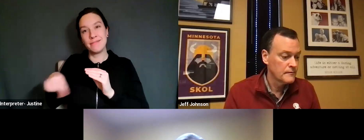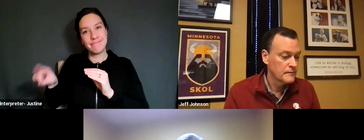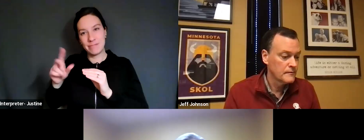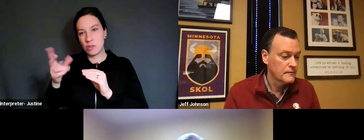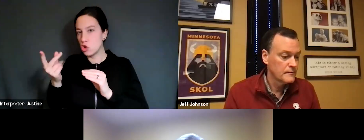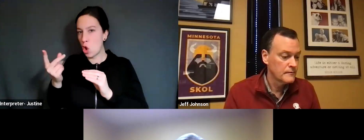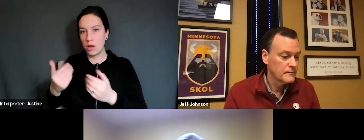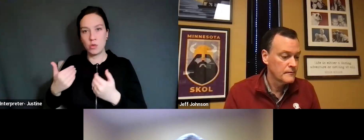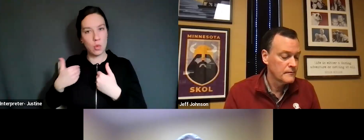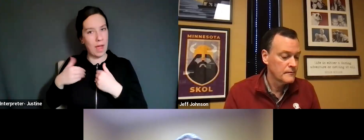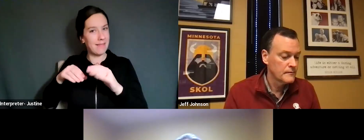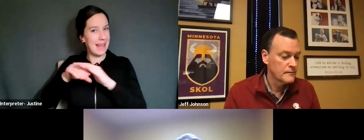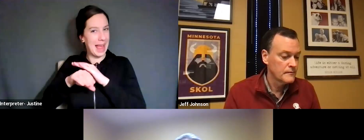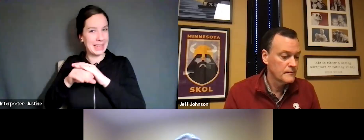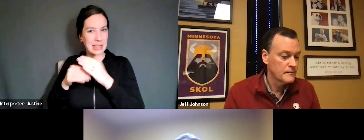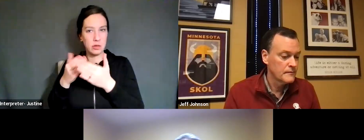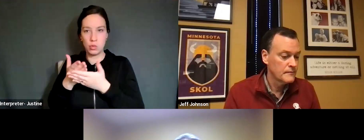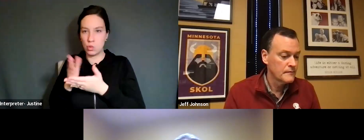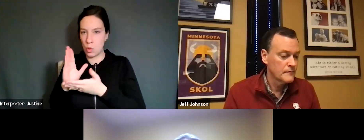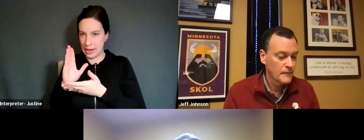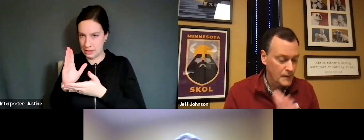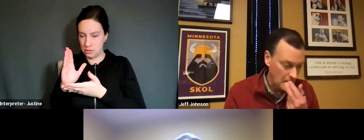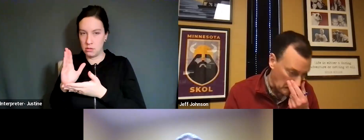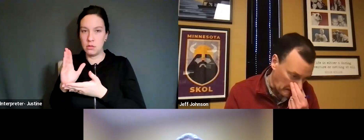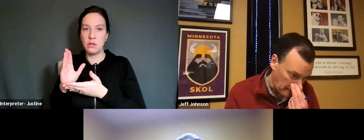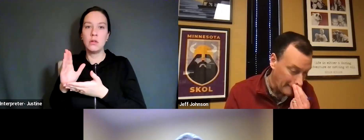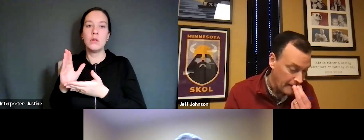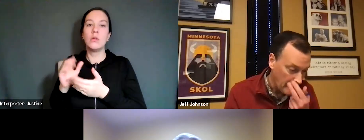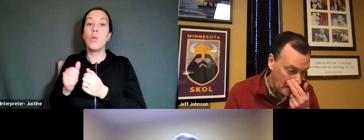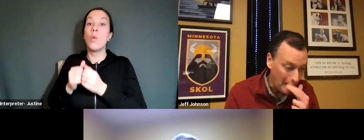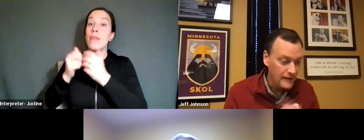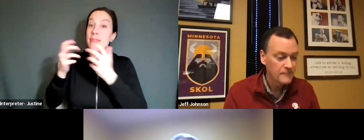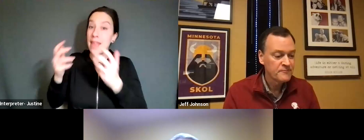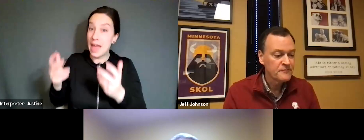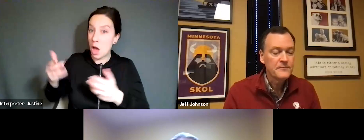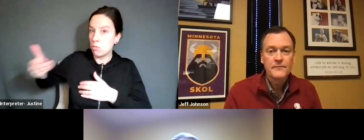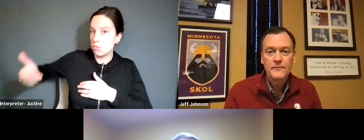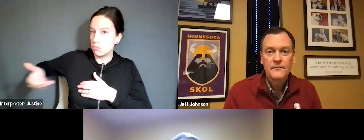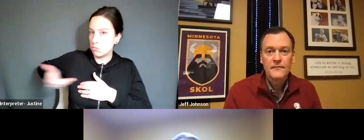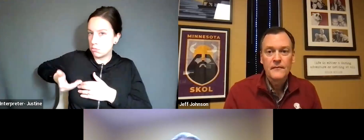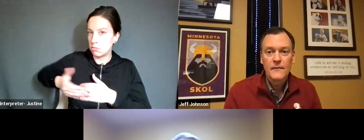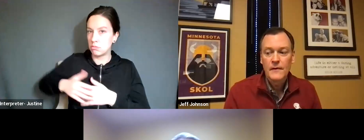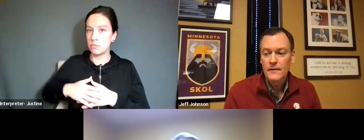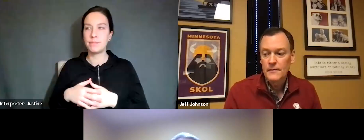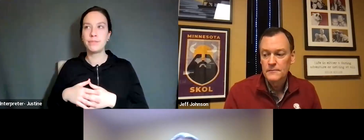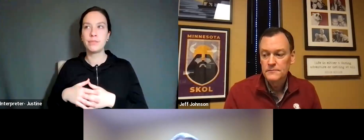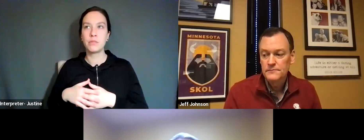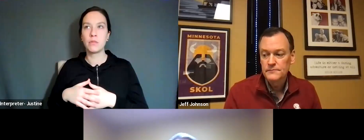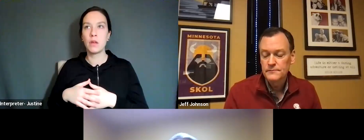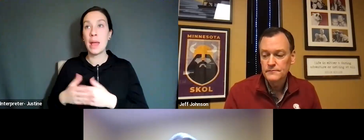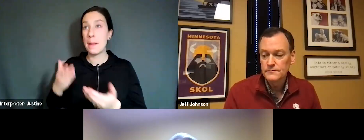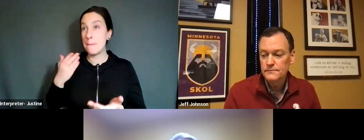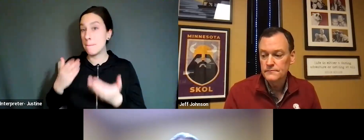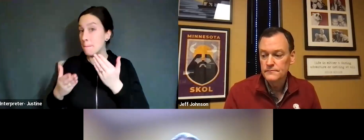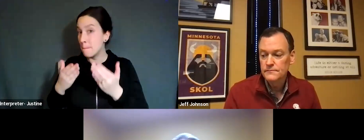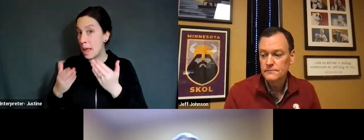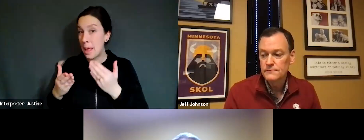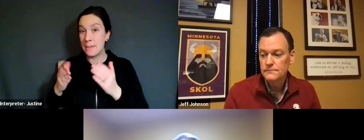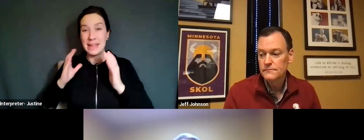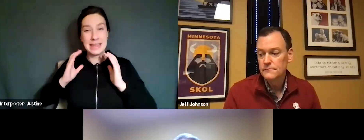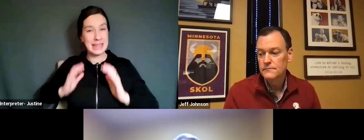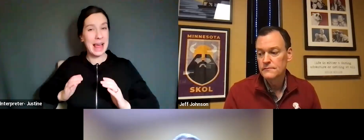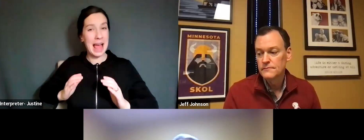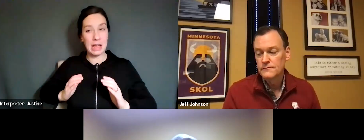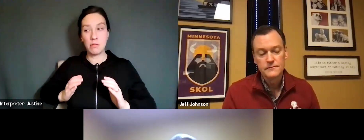being invited. So they certainly could come here, but some of it too may be client dependent. If there's a reason they aren't going in public, they may not be